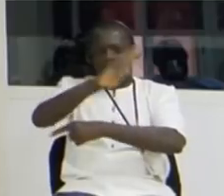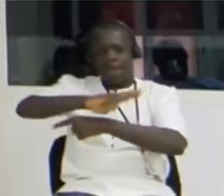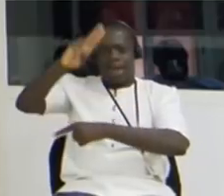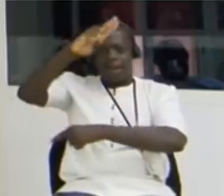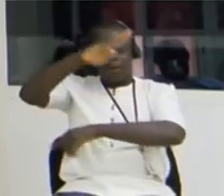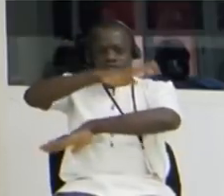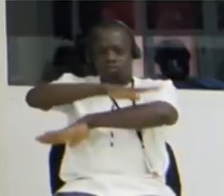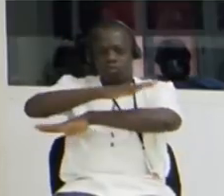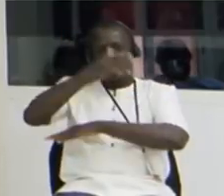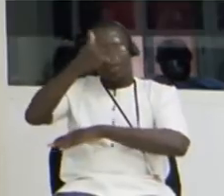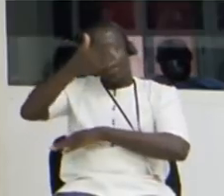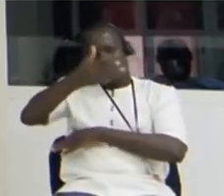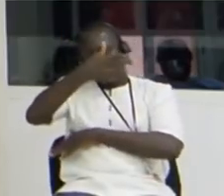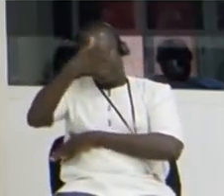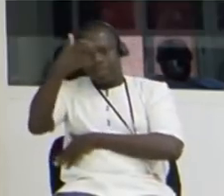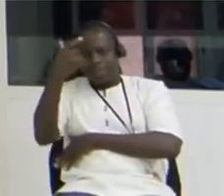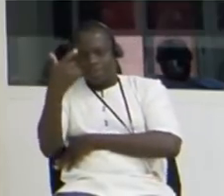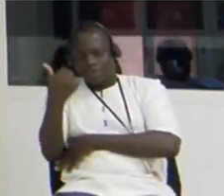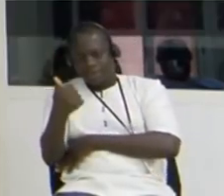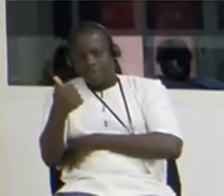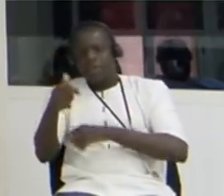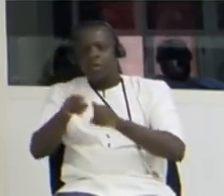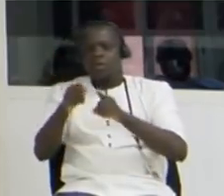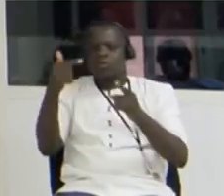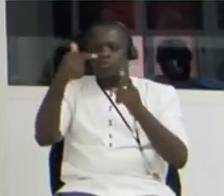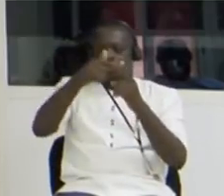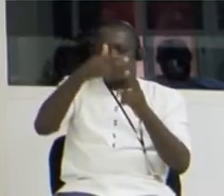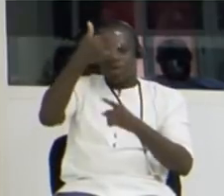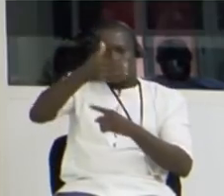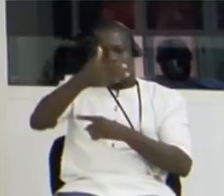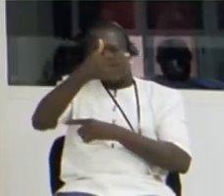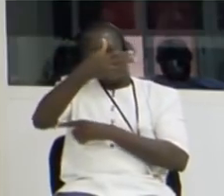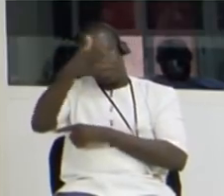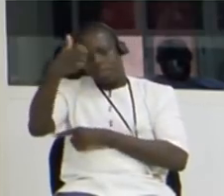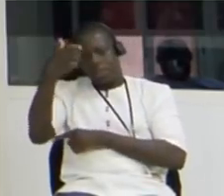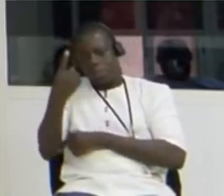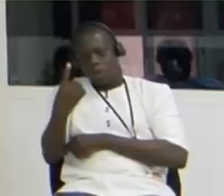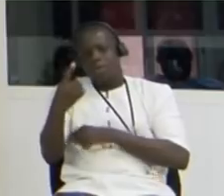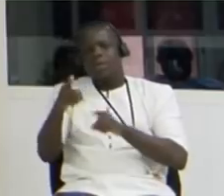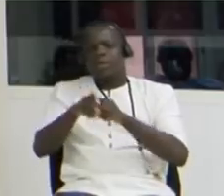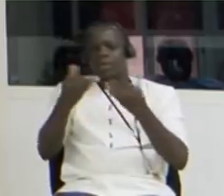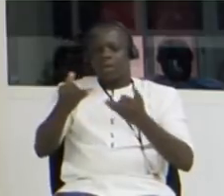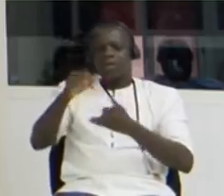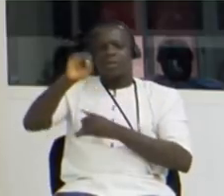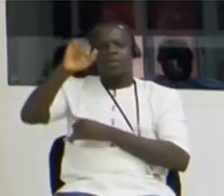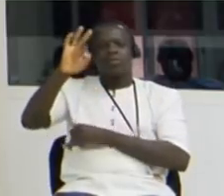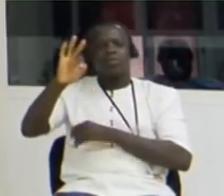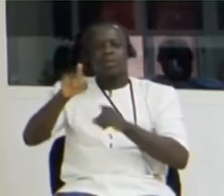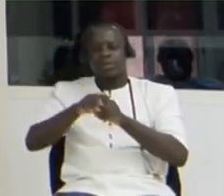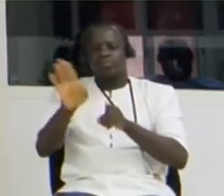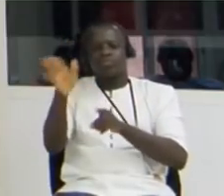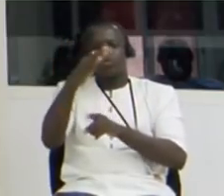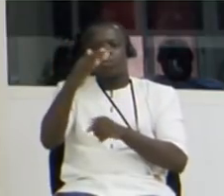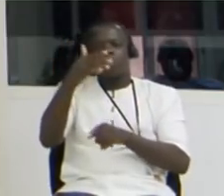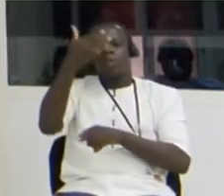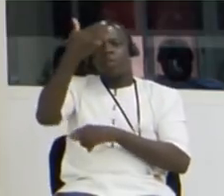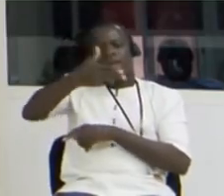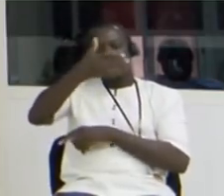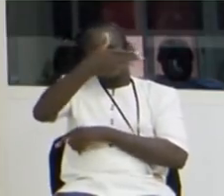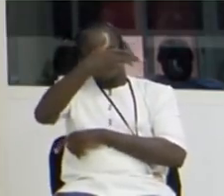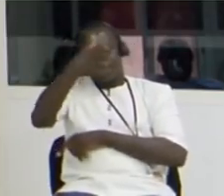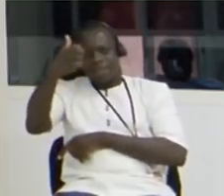1991, and then to St. Augustine High Schools. That's where I did my A-levels from 1991 to 1993.